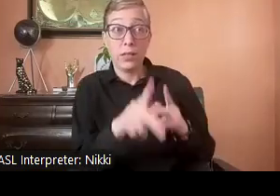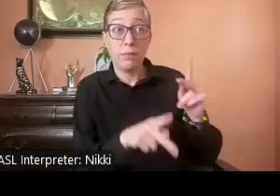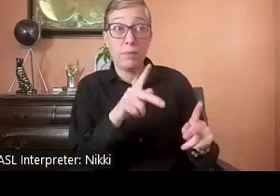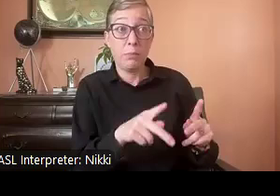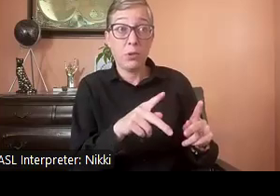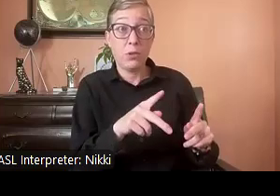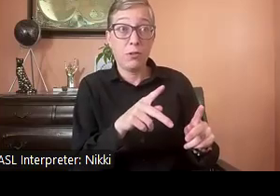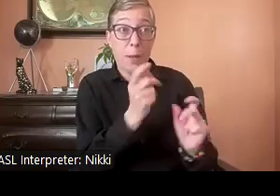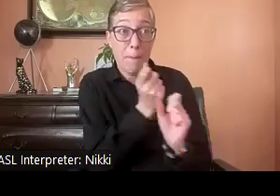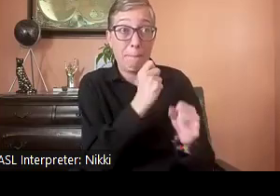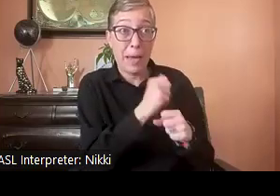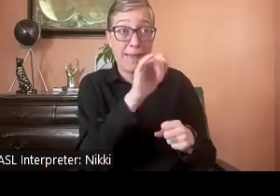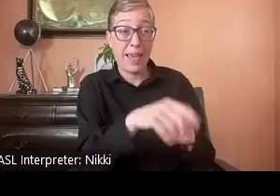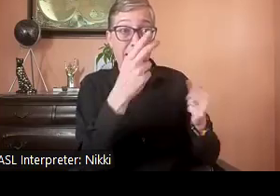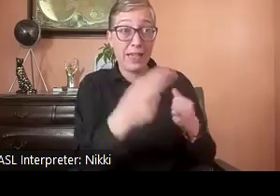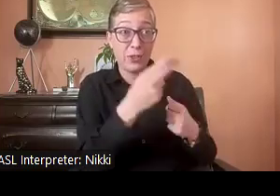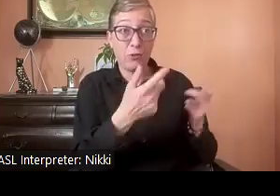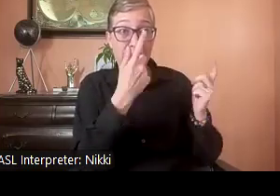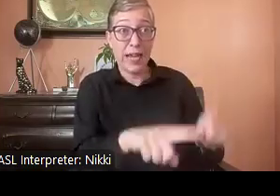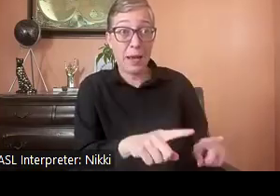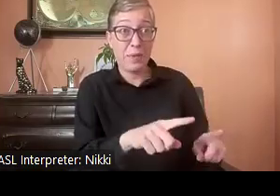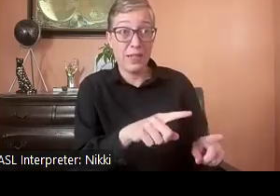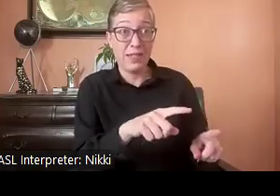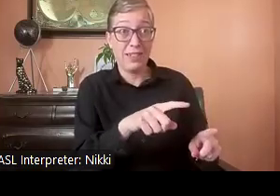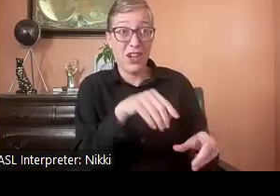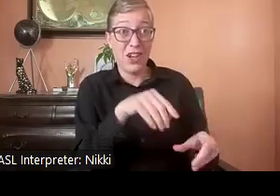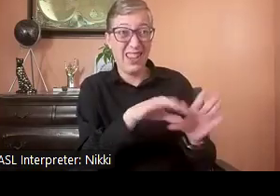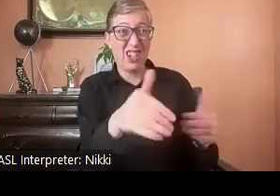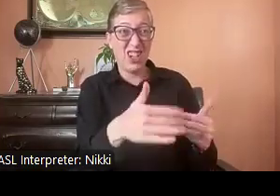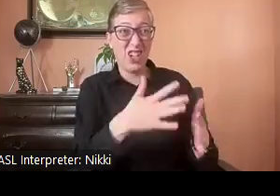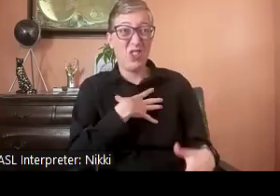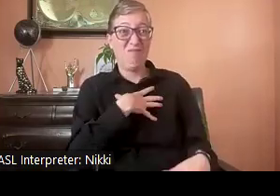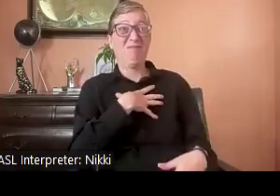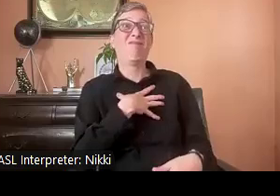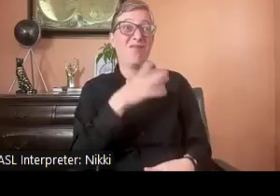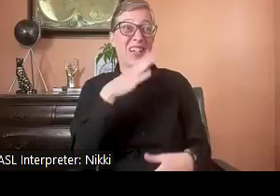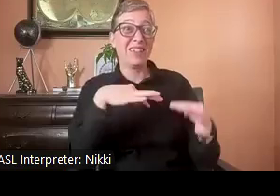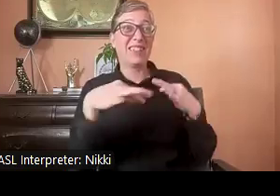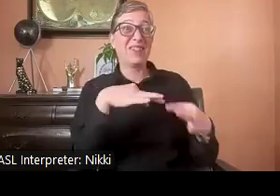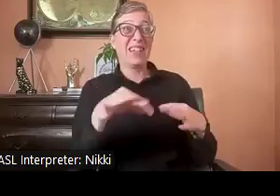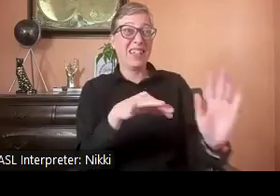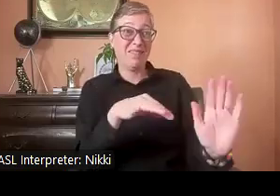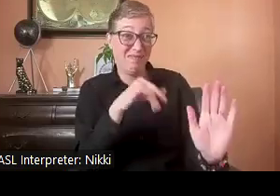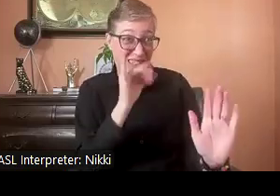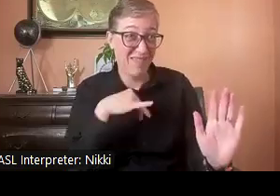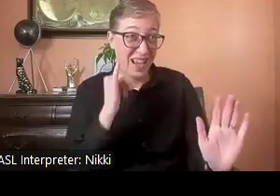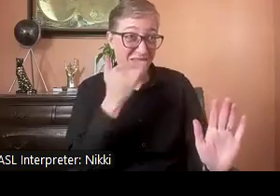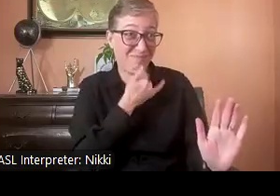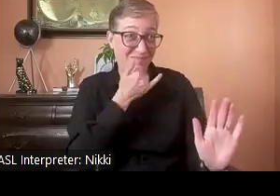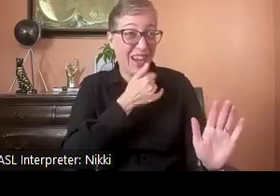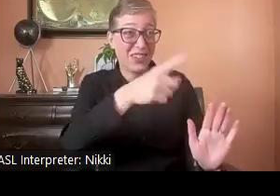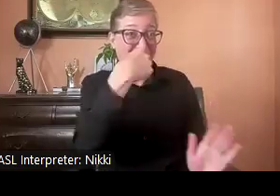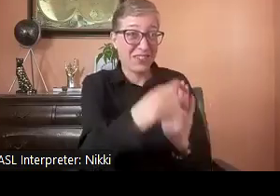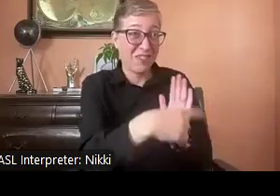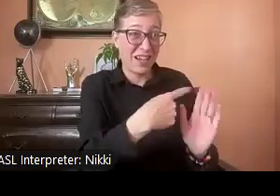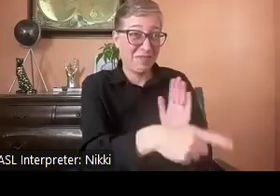room. So, Dr. McDaniel, if I mess up anything, you can give me notes afterwards. I will incorporate them into my model. So